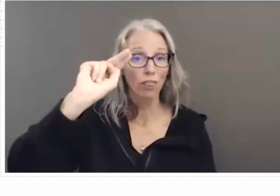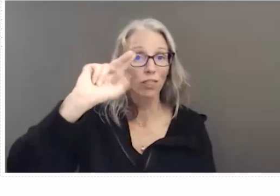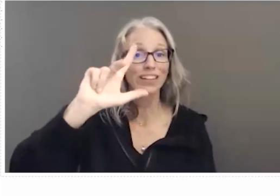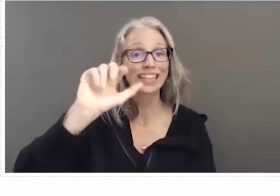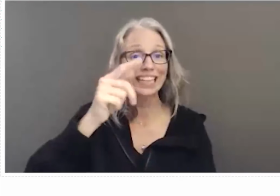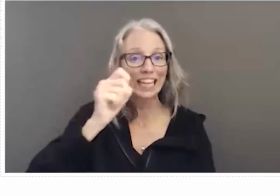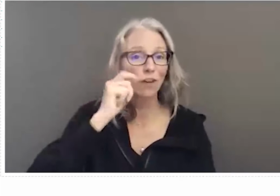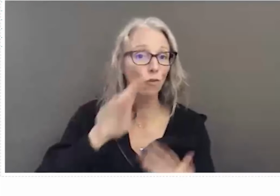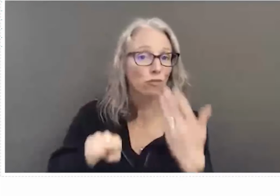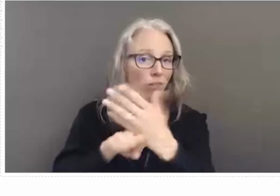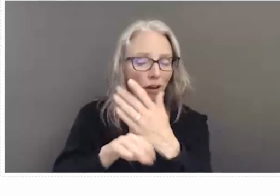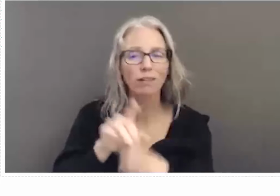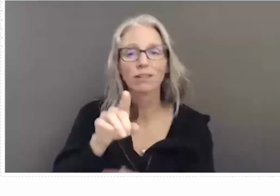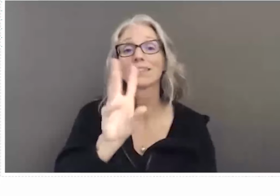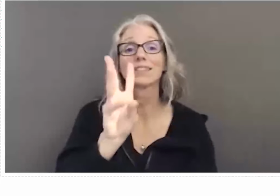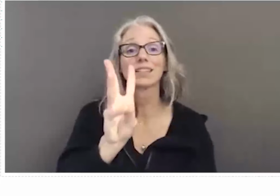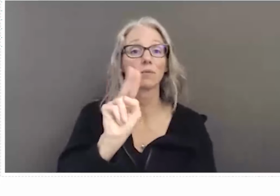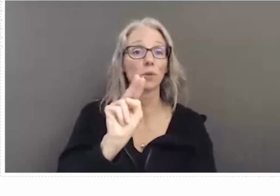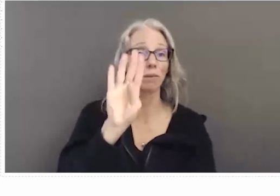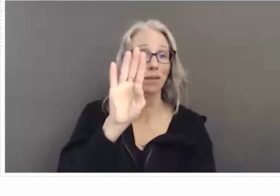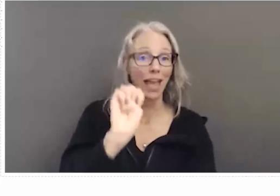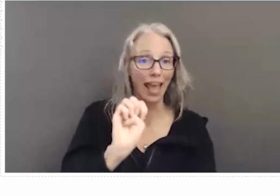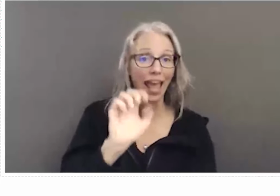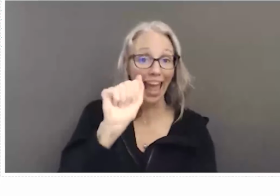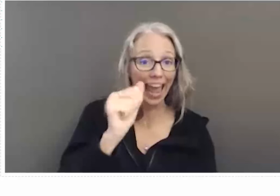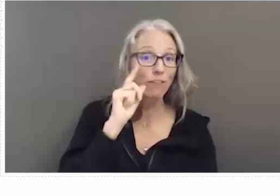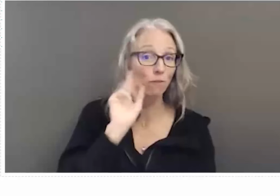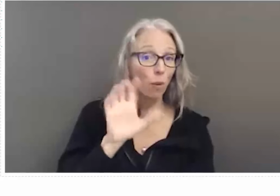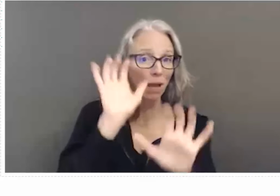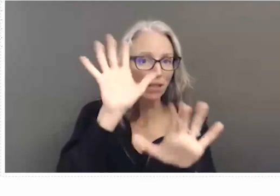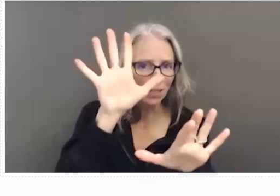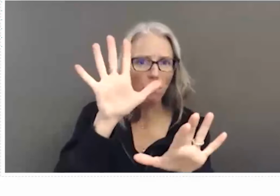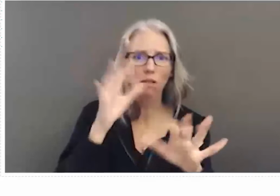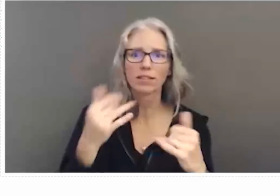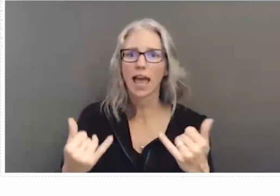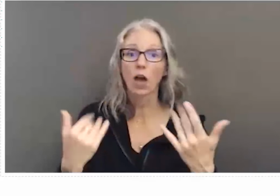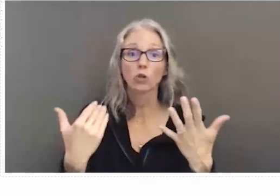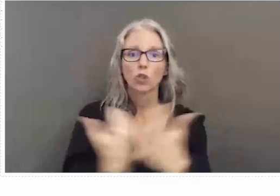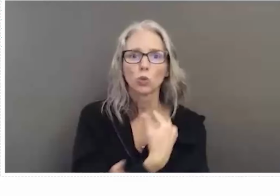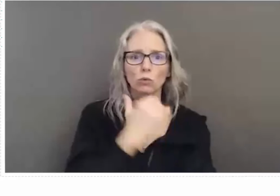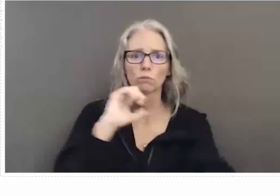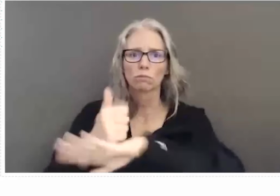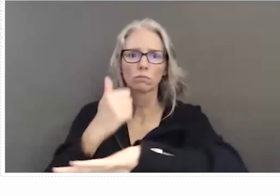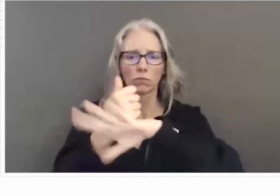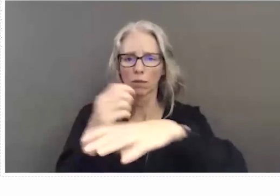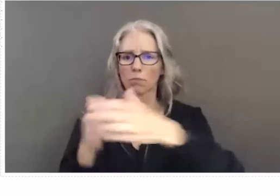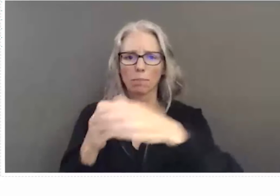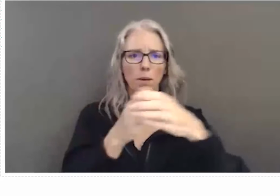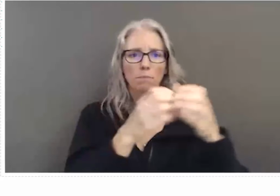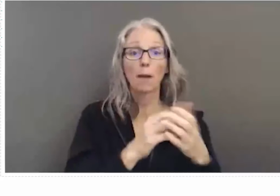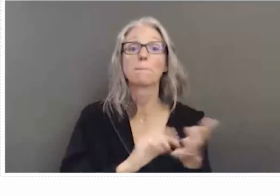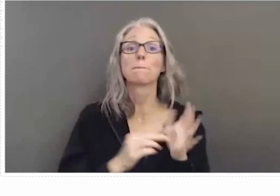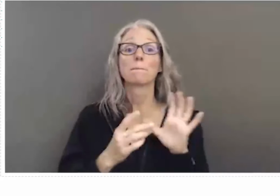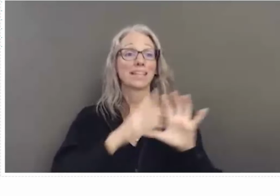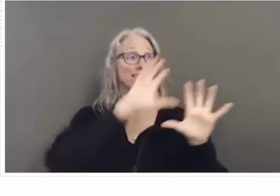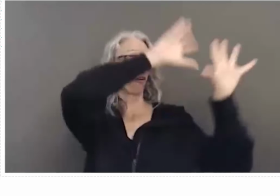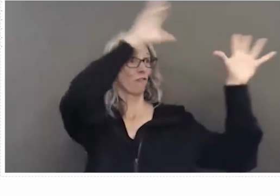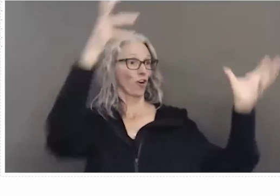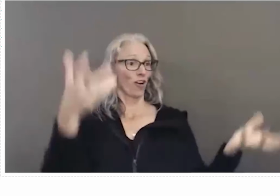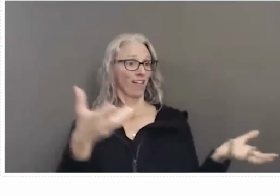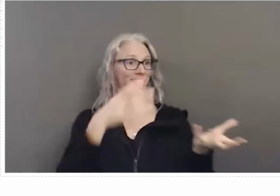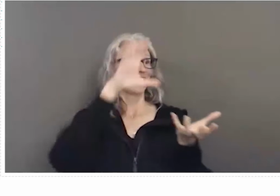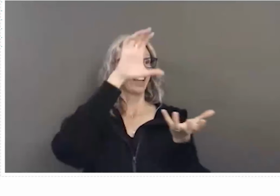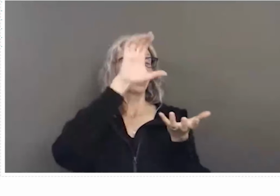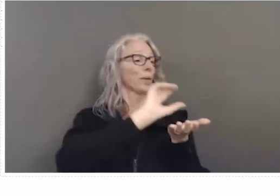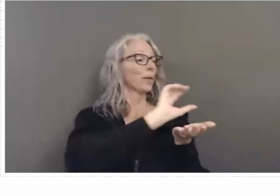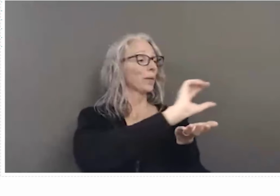so on and so forth, well, this is actually fragmenting that portion of the spendings. So